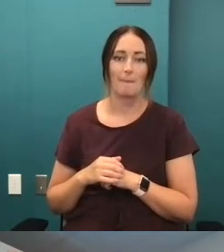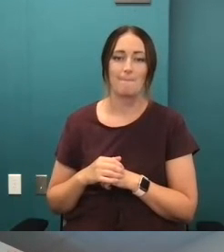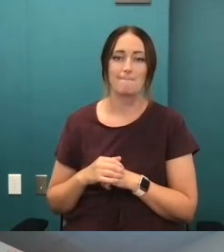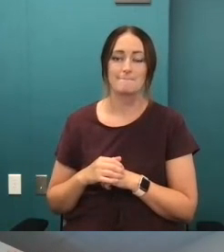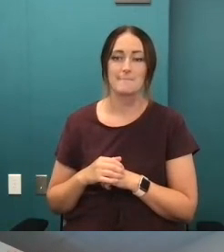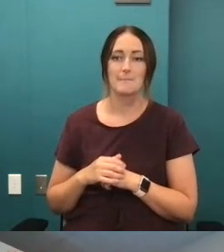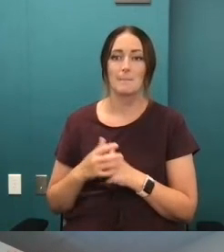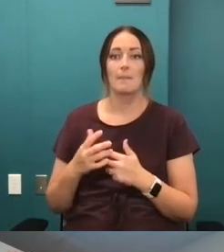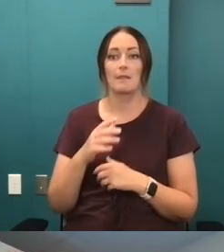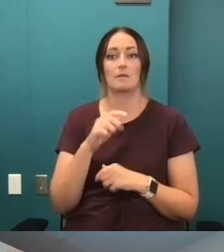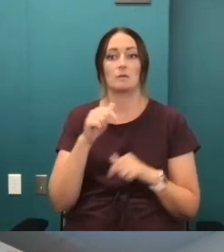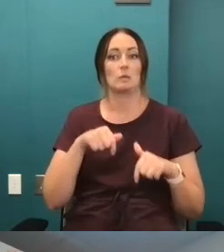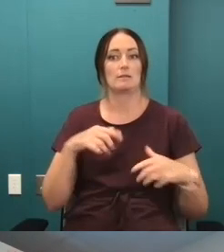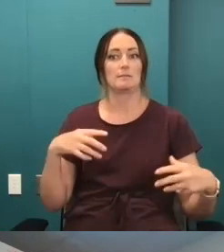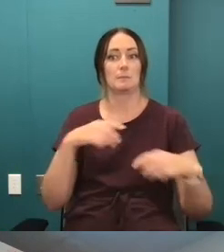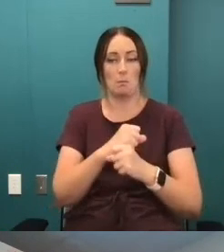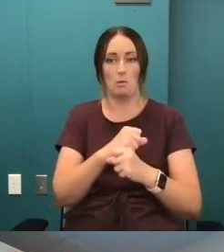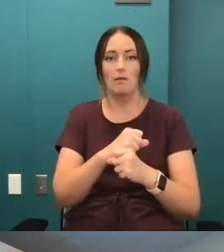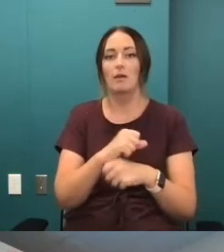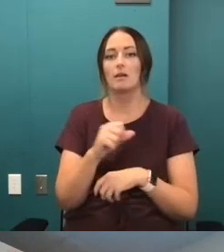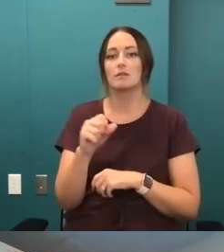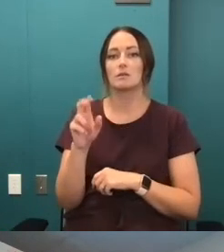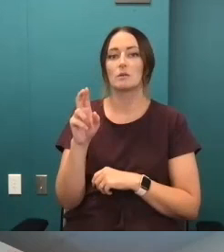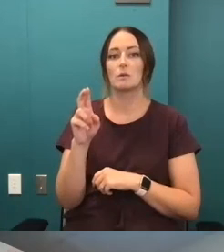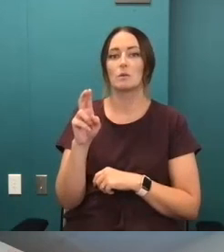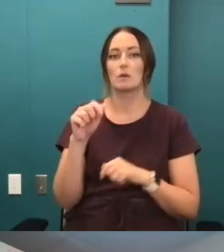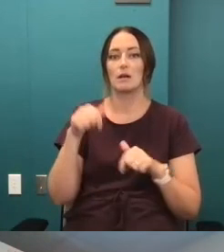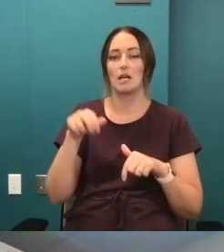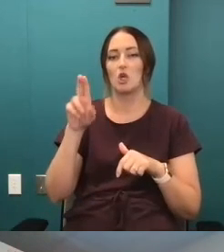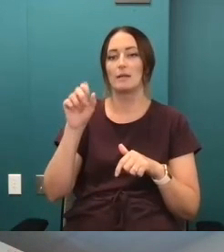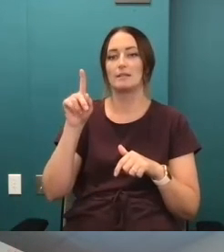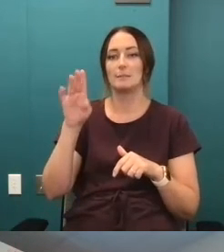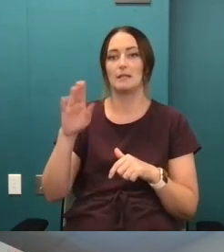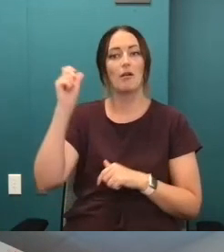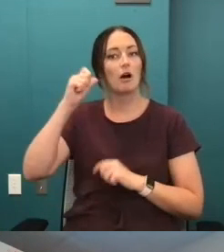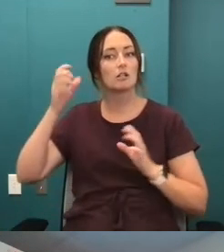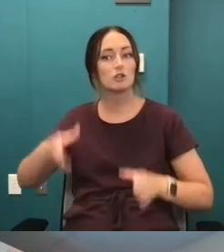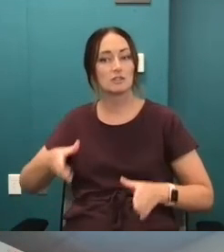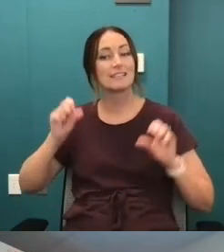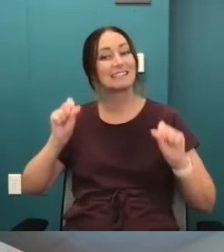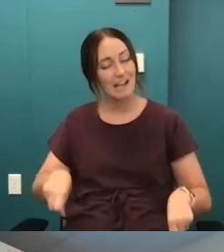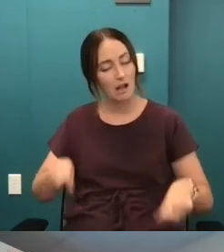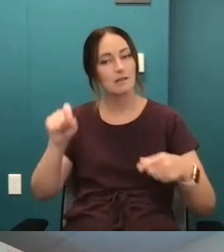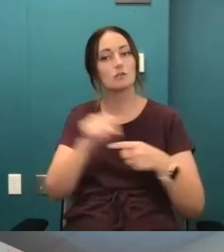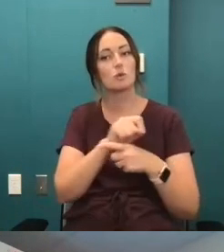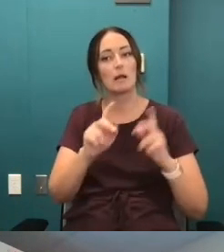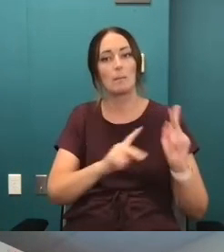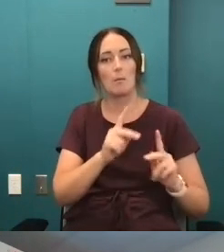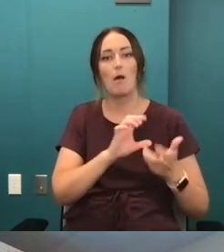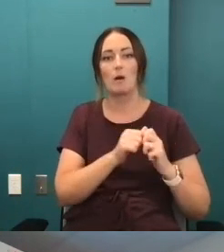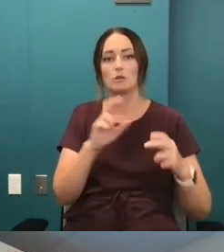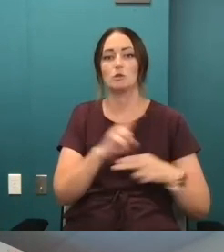Okay, so this is the summary. So US audiologists or USDB audiologists can train people to use audiological